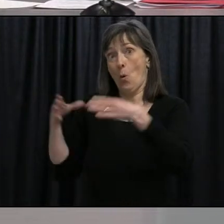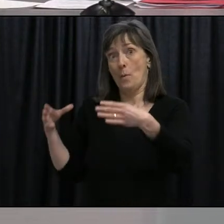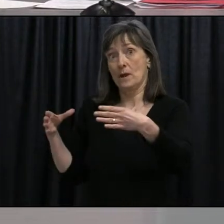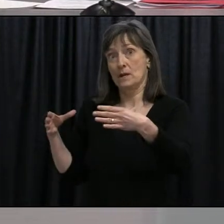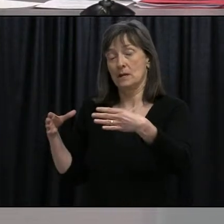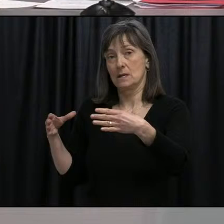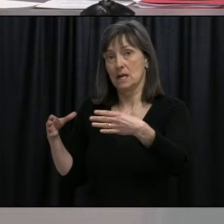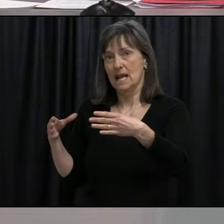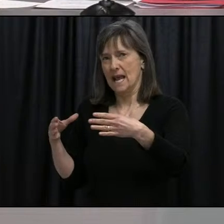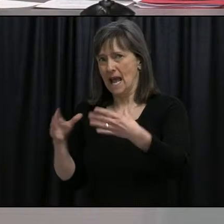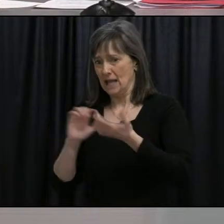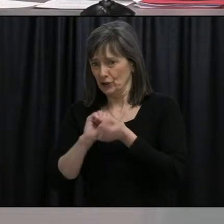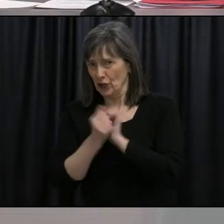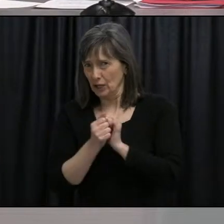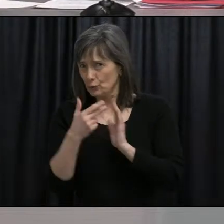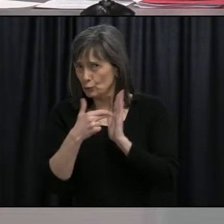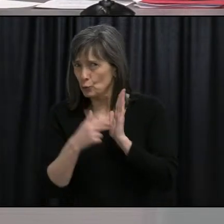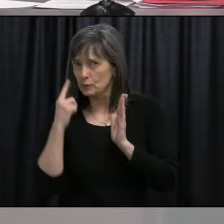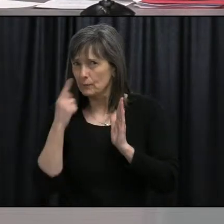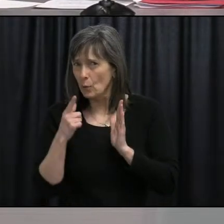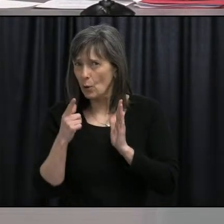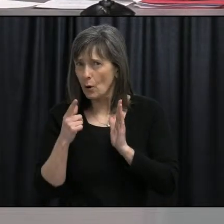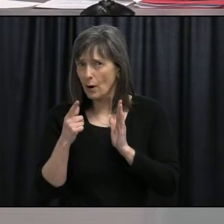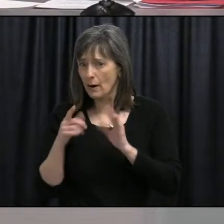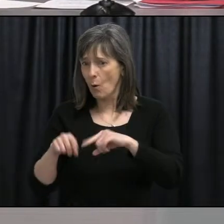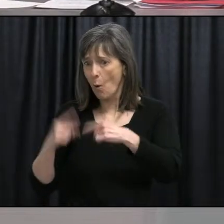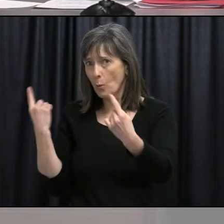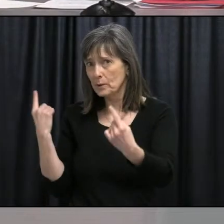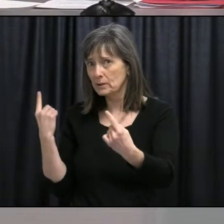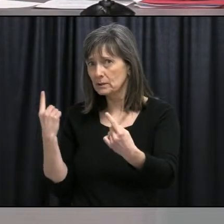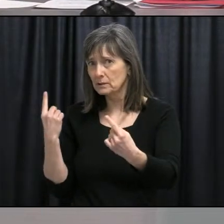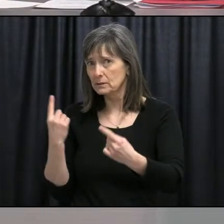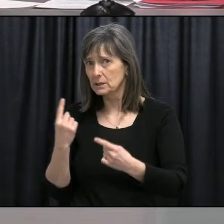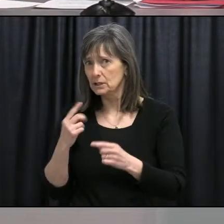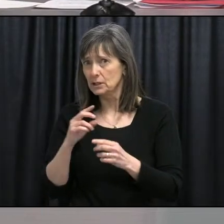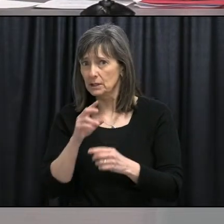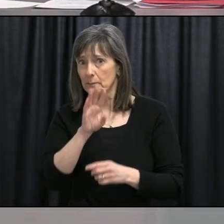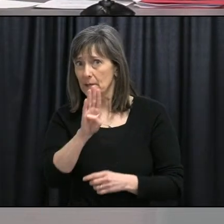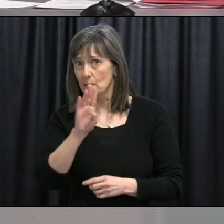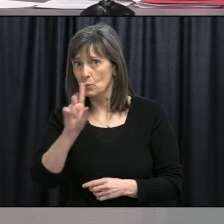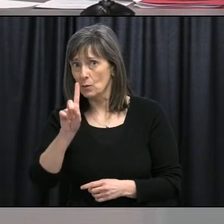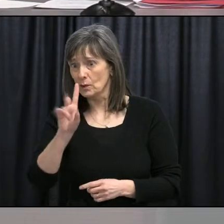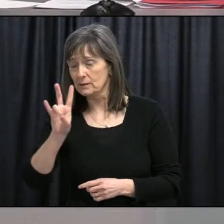bubble? Would it look different than how it has in the past for say, new restrictions and precautions?